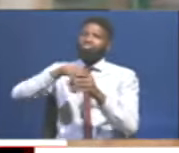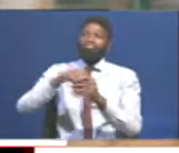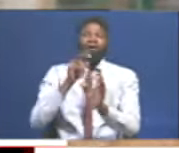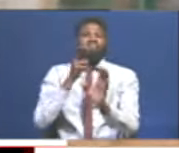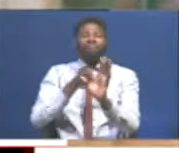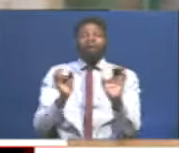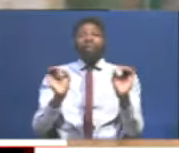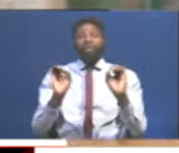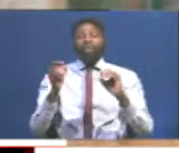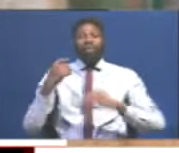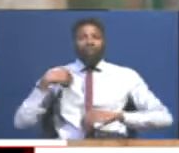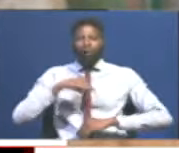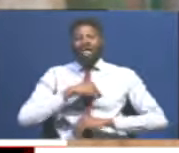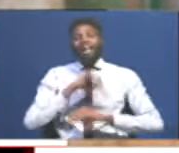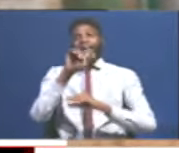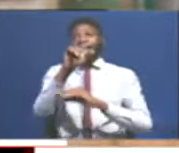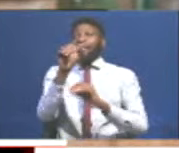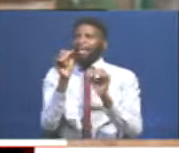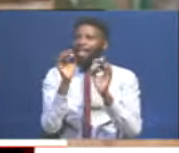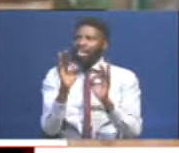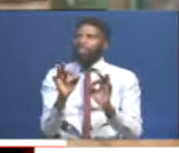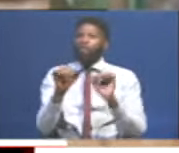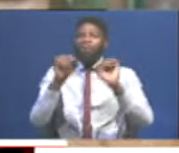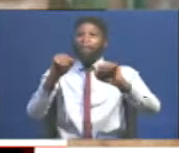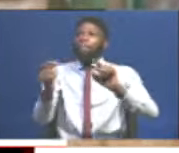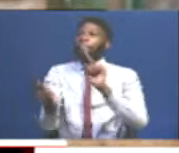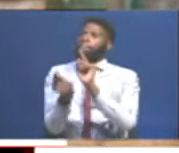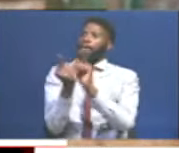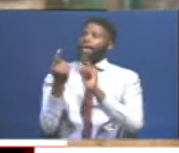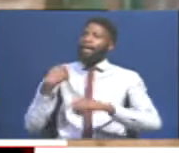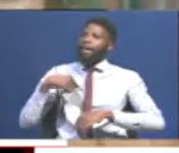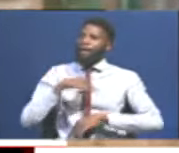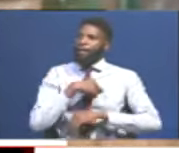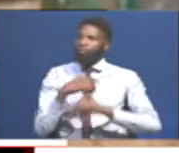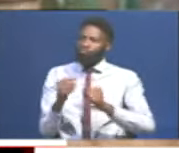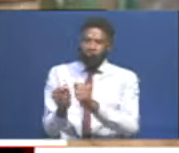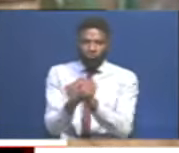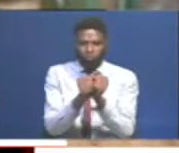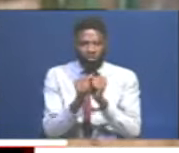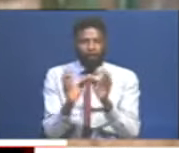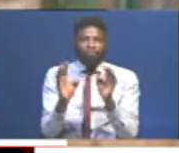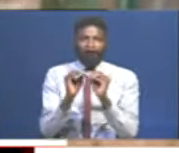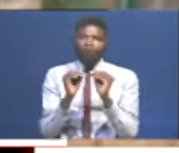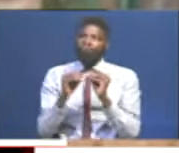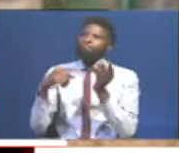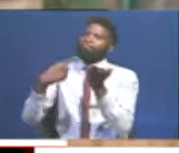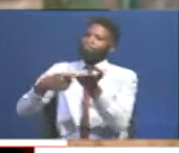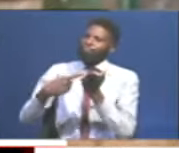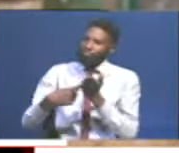letu, kama unaweza kukutana na sisi, tuweze kukaa pamoja, tujadili na machairman